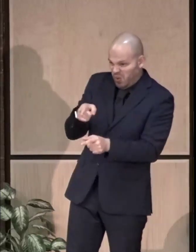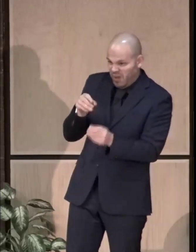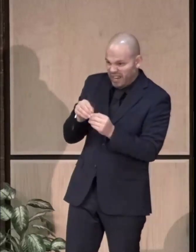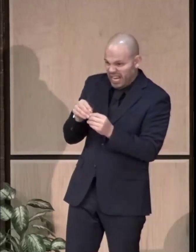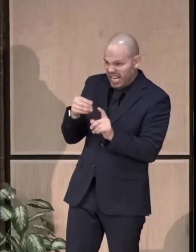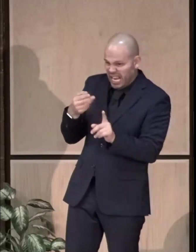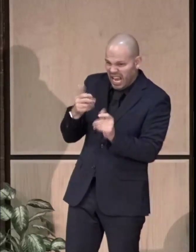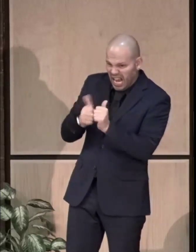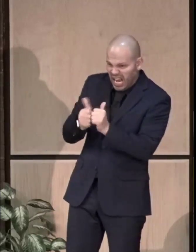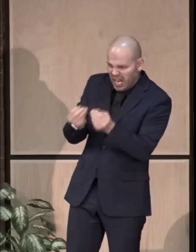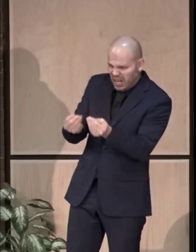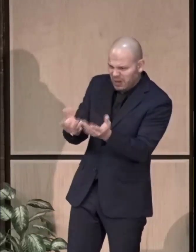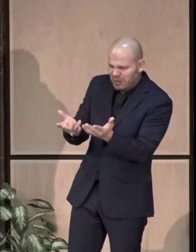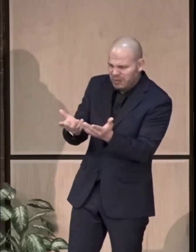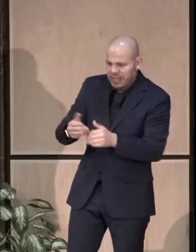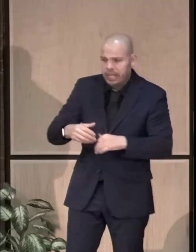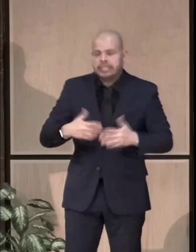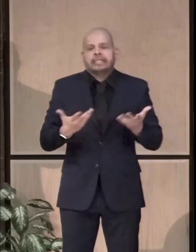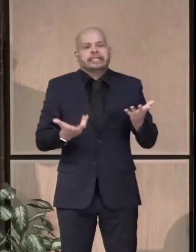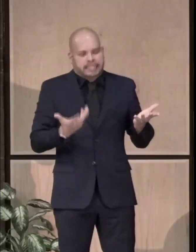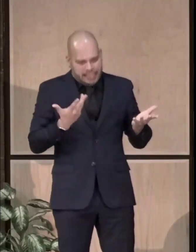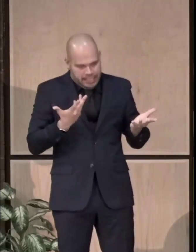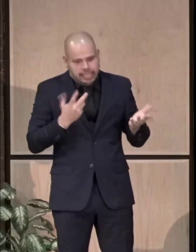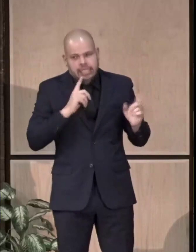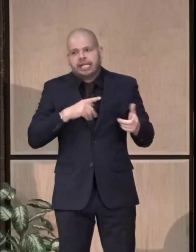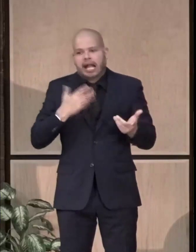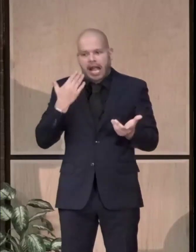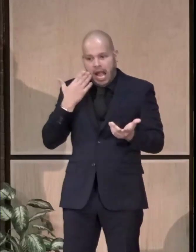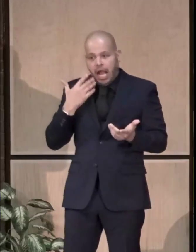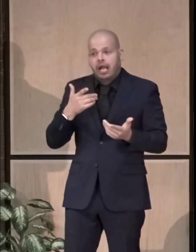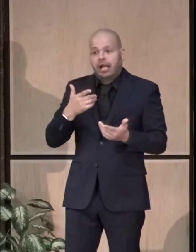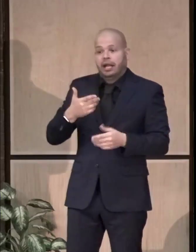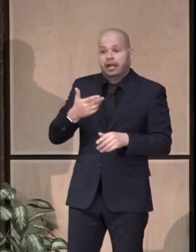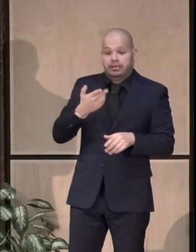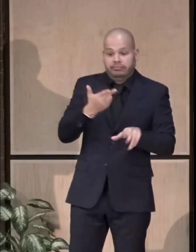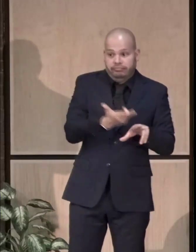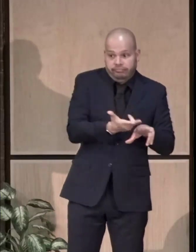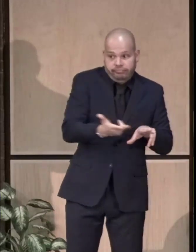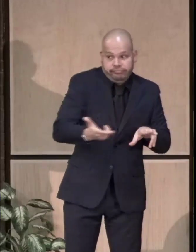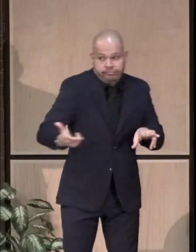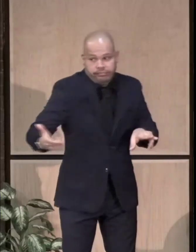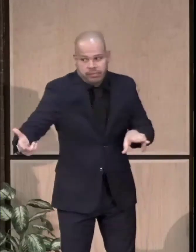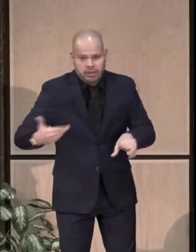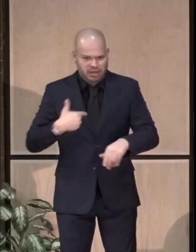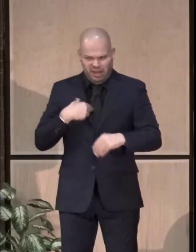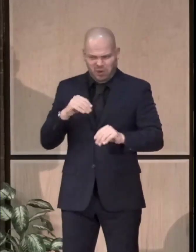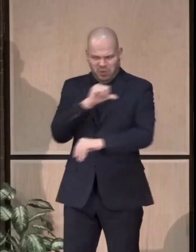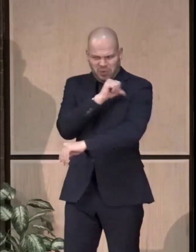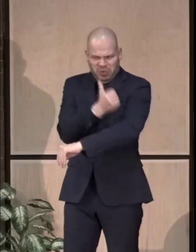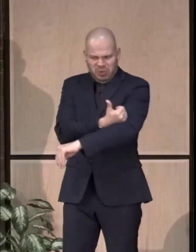a lot of these, especially with certain things like firearms, having no jurisdiction or authority over his personally owned